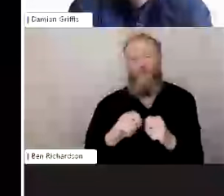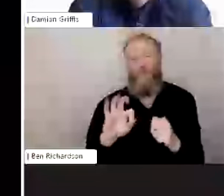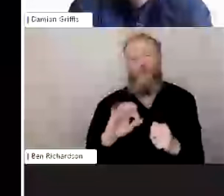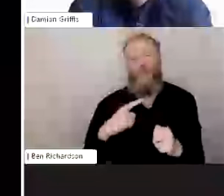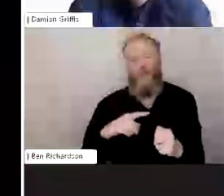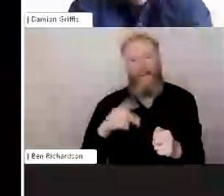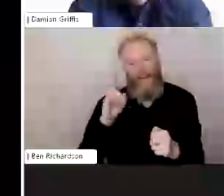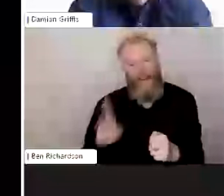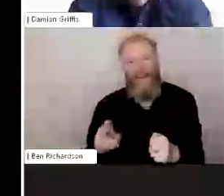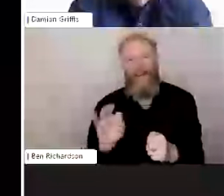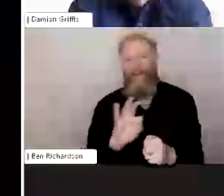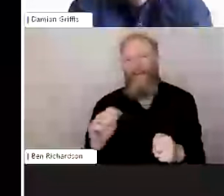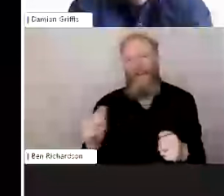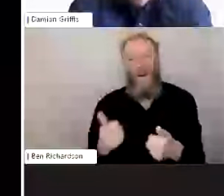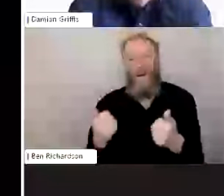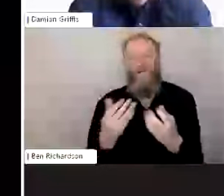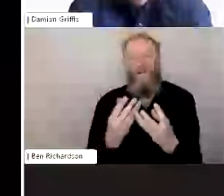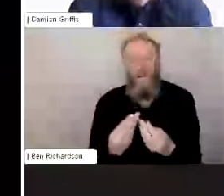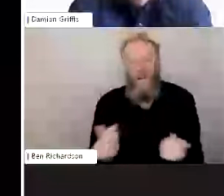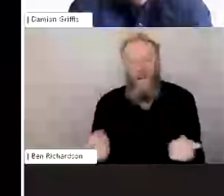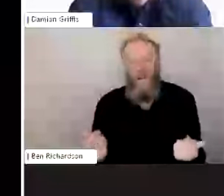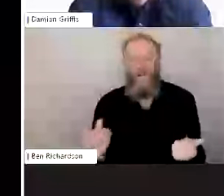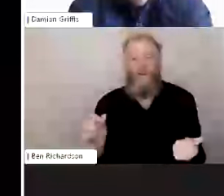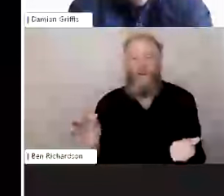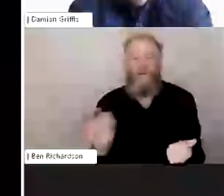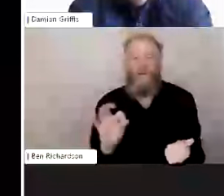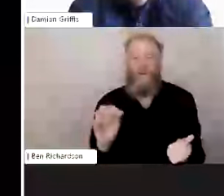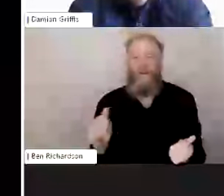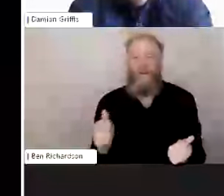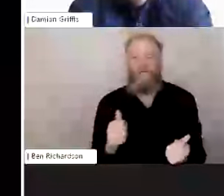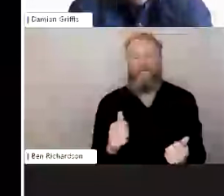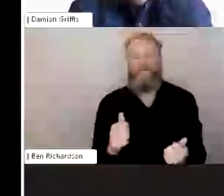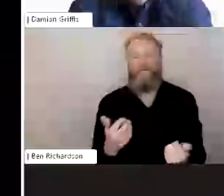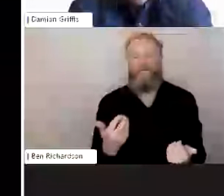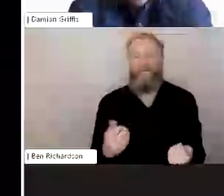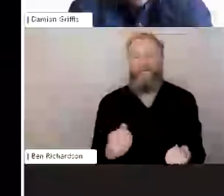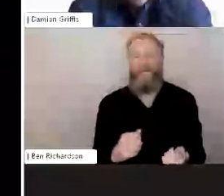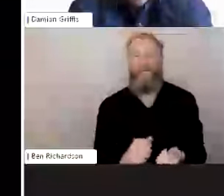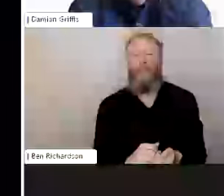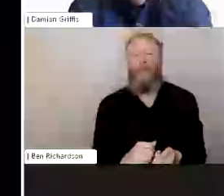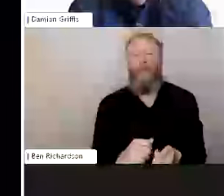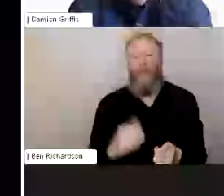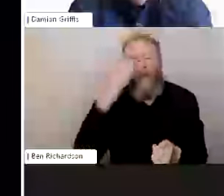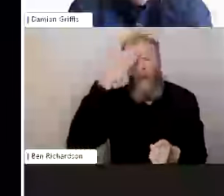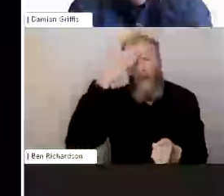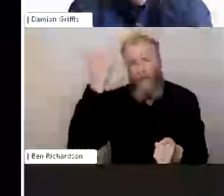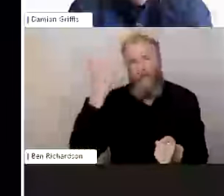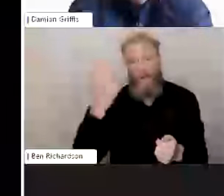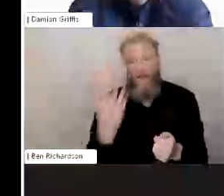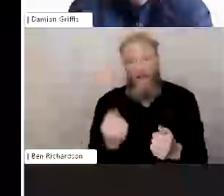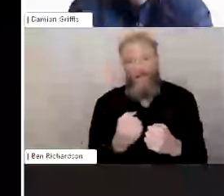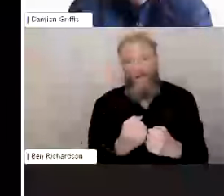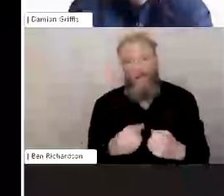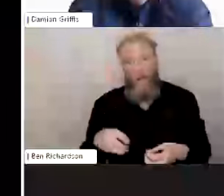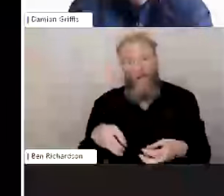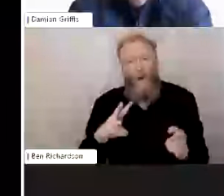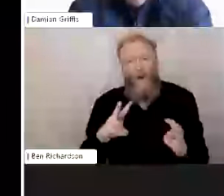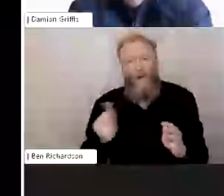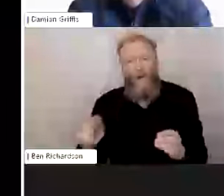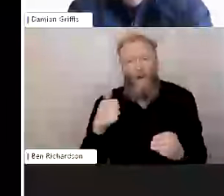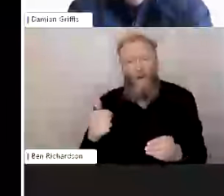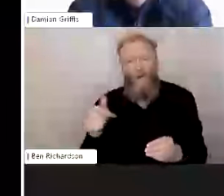lack of focus. Elders are the answer. Elders have the way, and we need to support them to make the change that they want